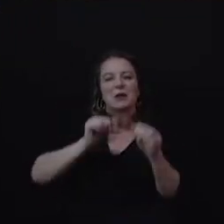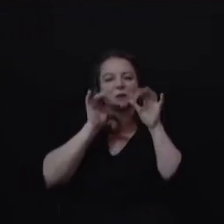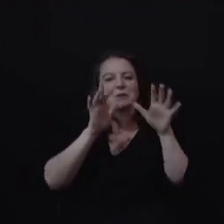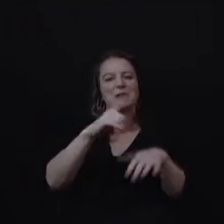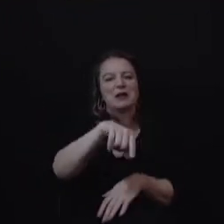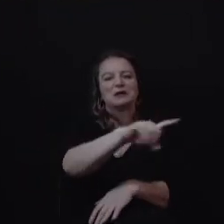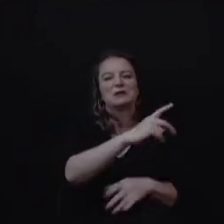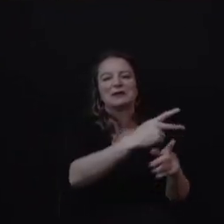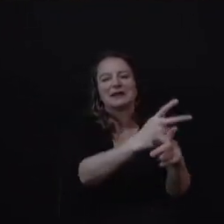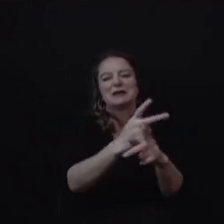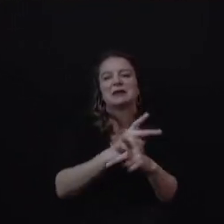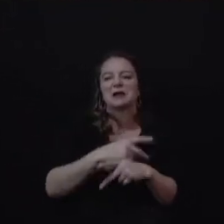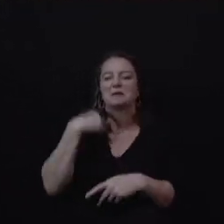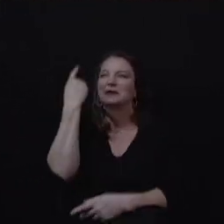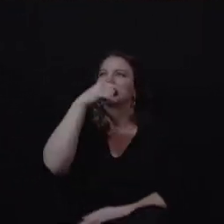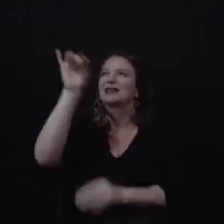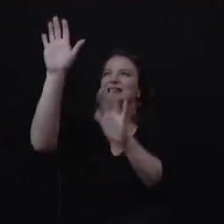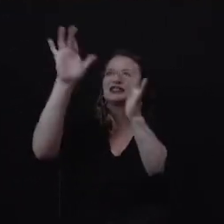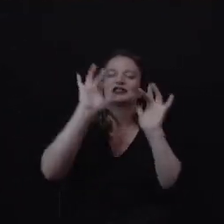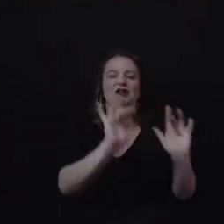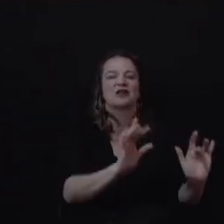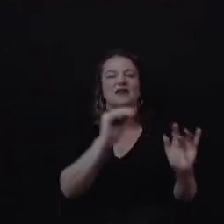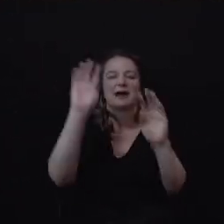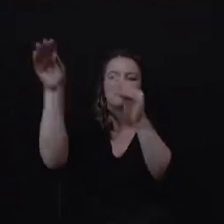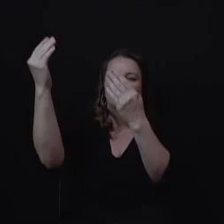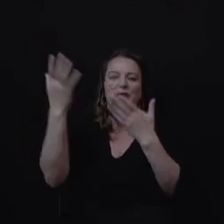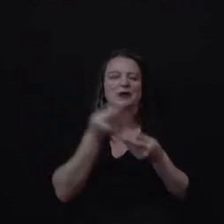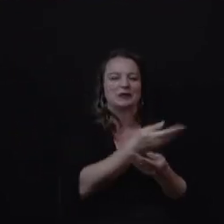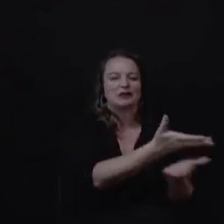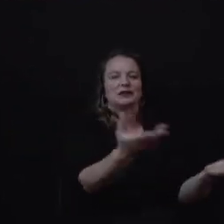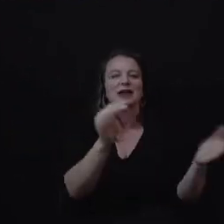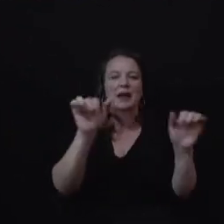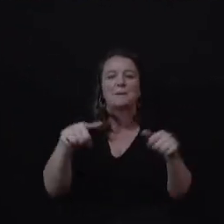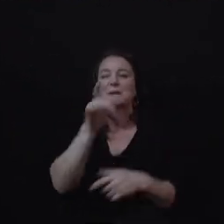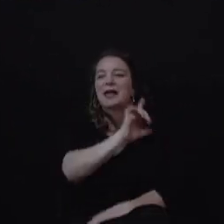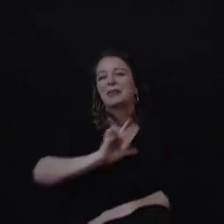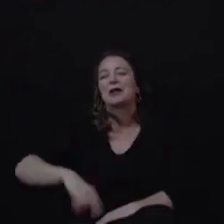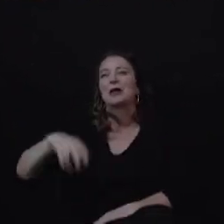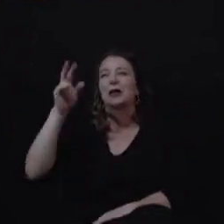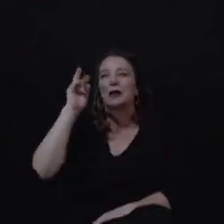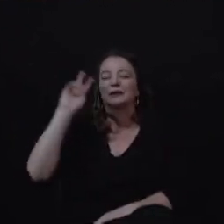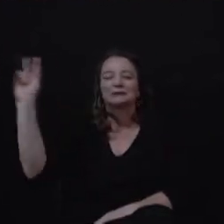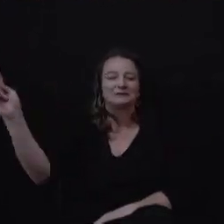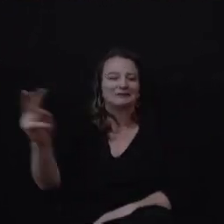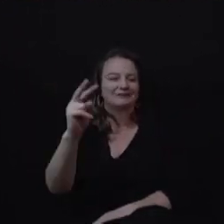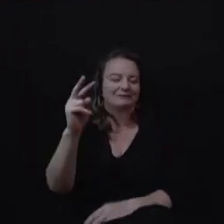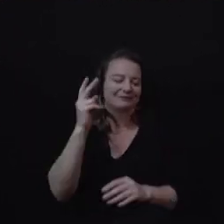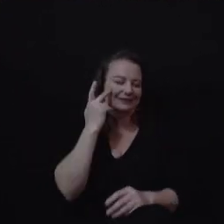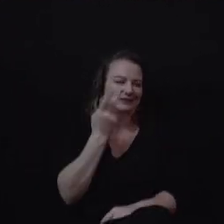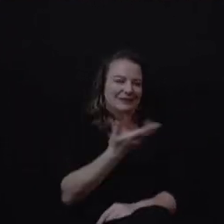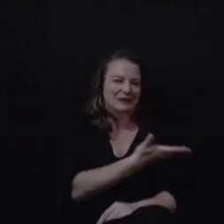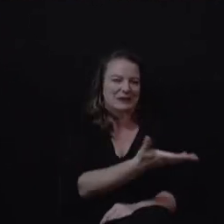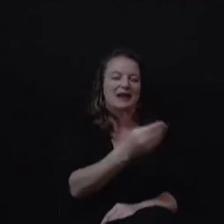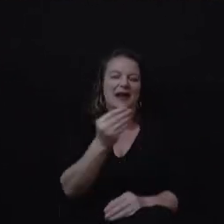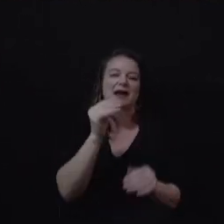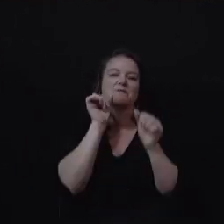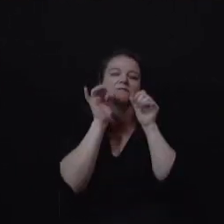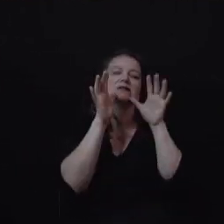make his face to shine upon you and be gracious unto you. May the Lord lift up his countenance upon you and